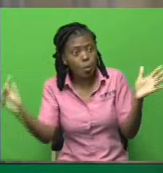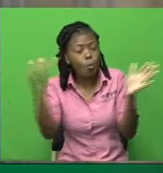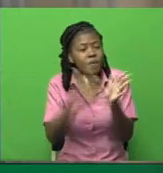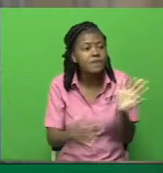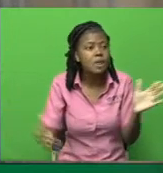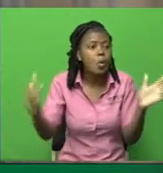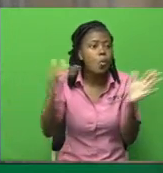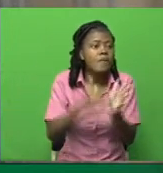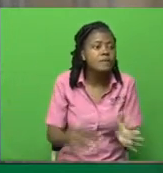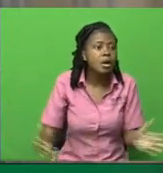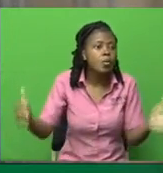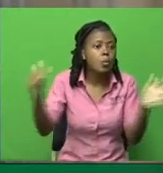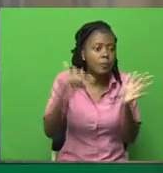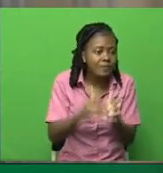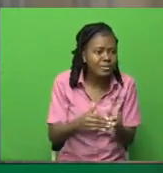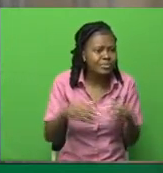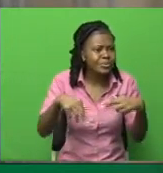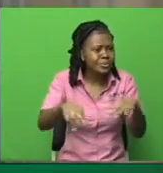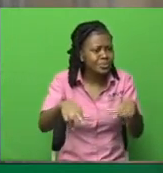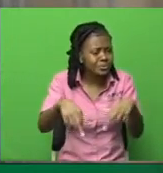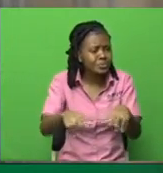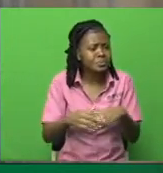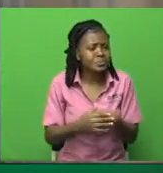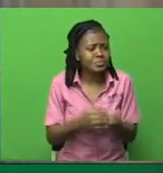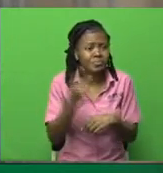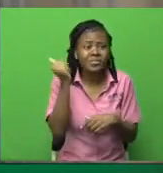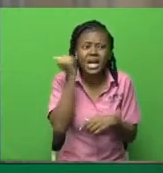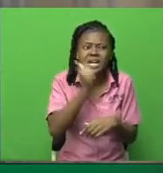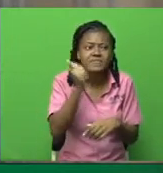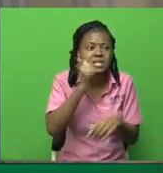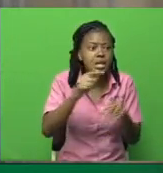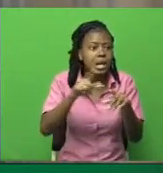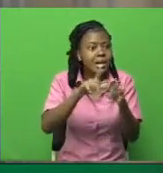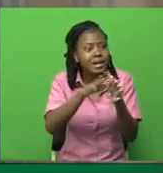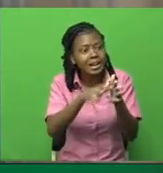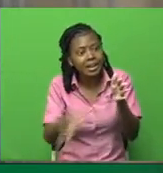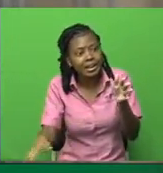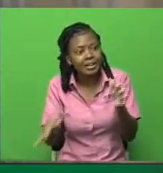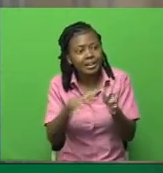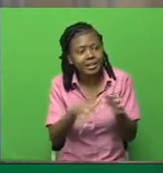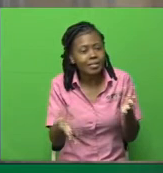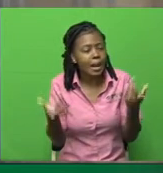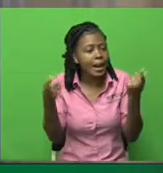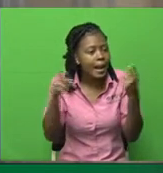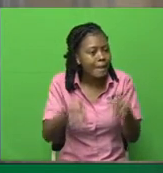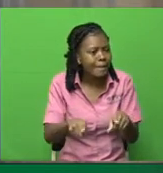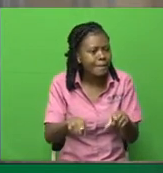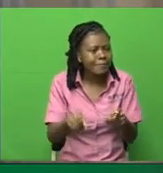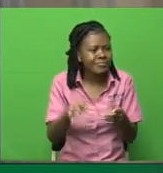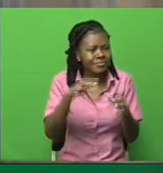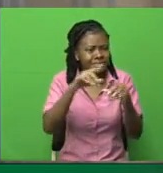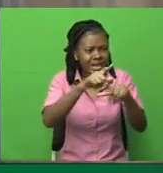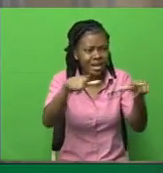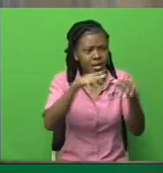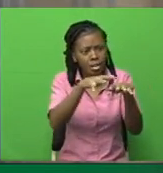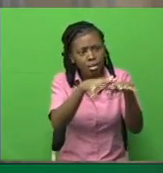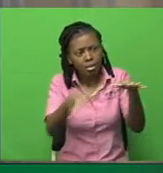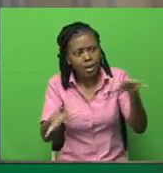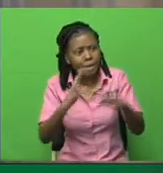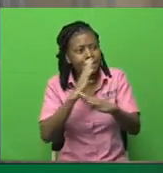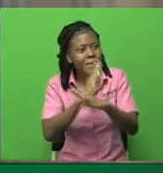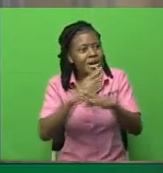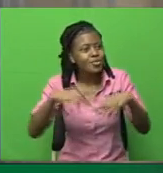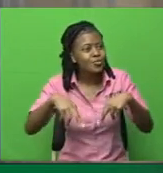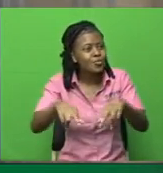garage main room he said that every time this happens it causes a major traffic issue damage to vehicles and